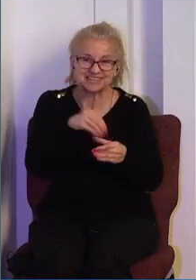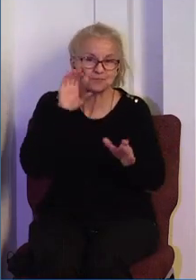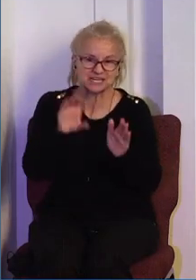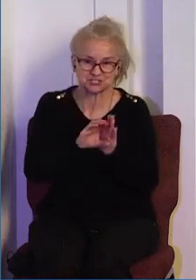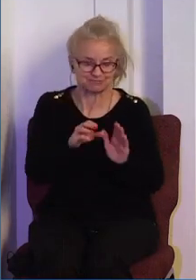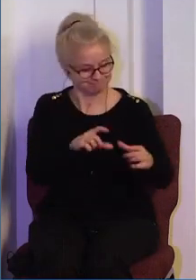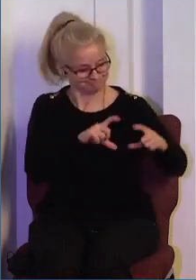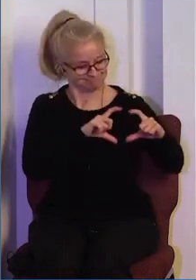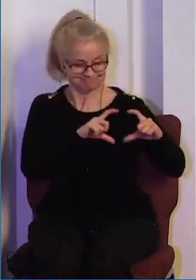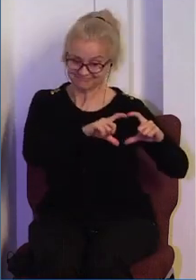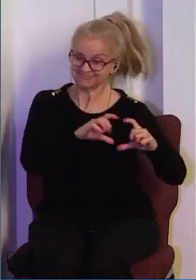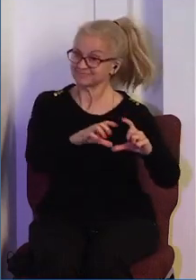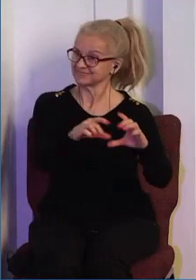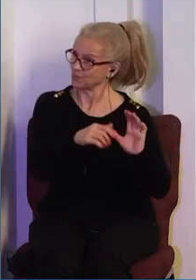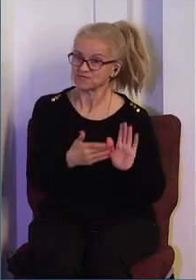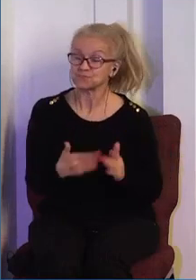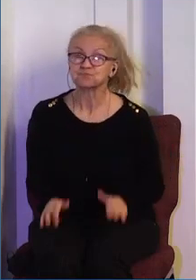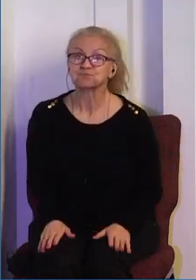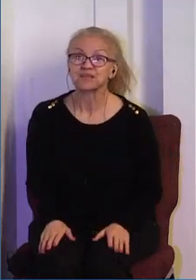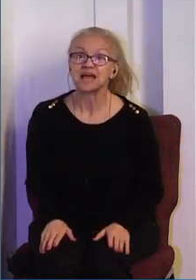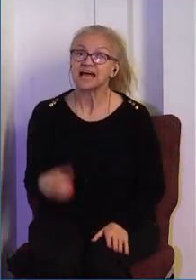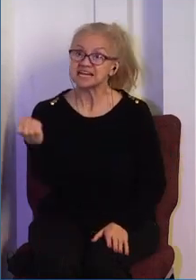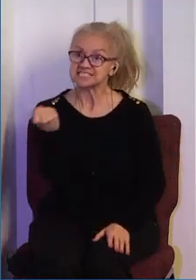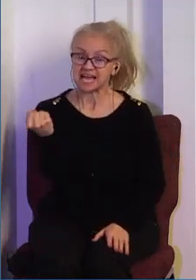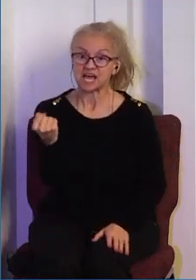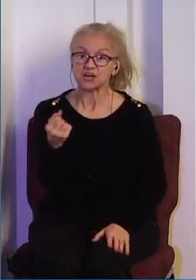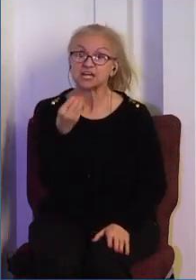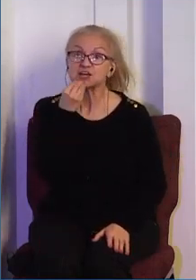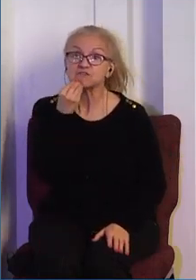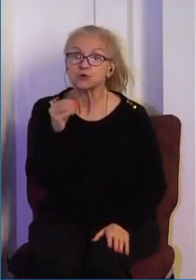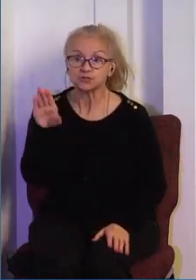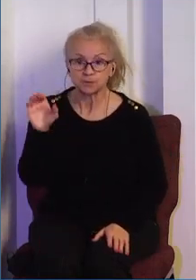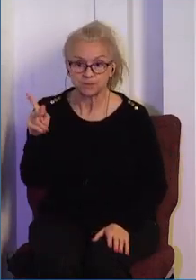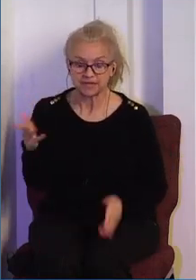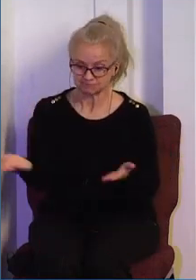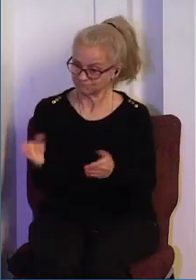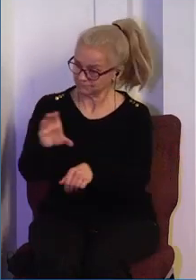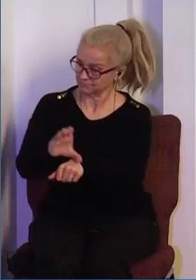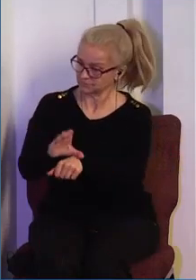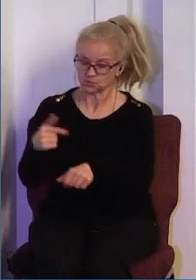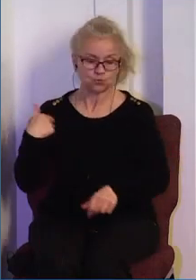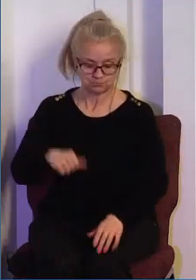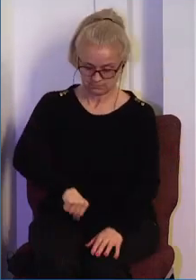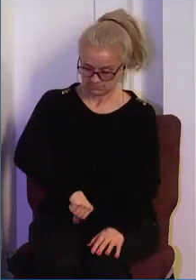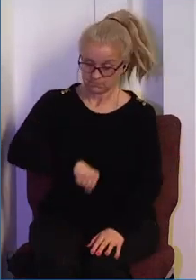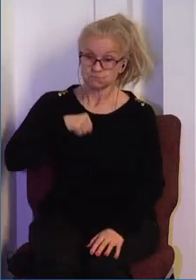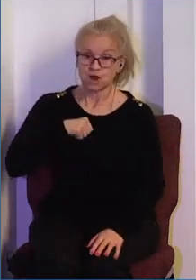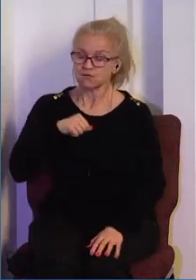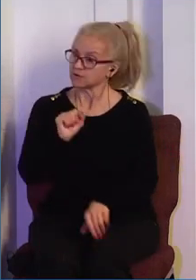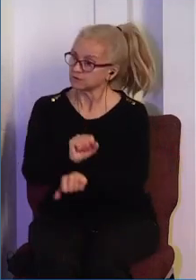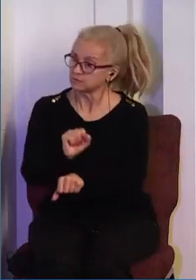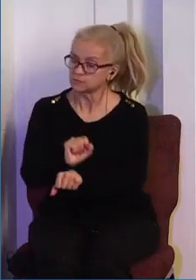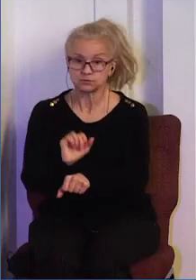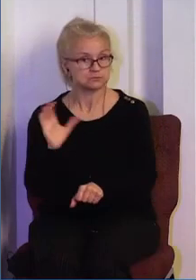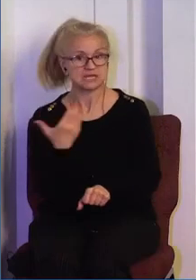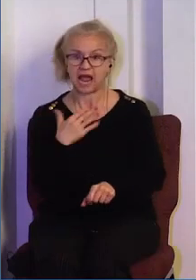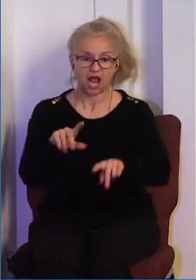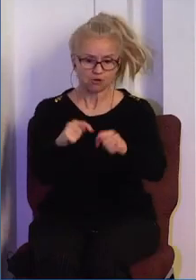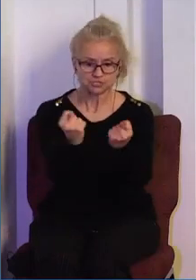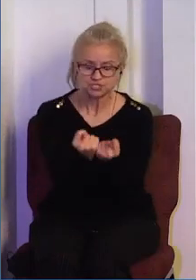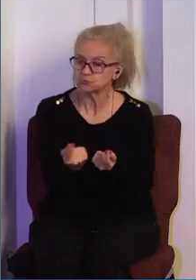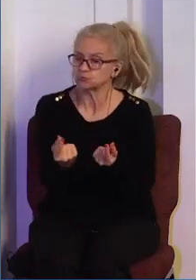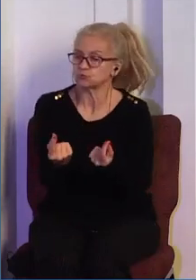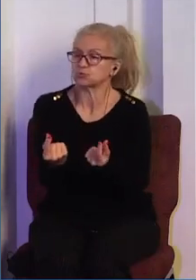Note also, on Saturdays, we have food bank here at the church. We are so proud of the work that our team is